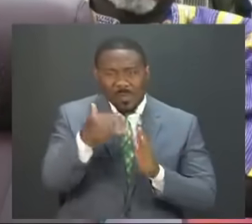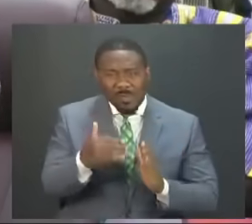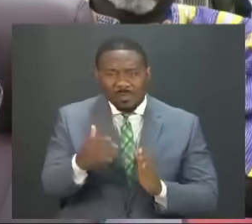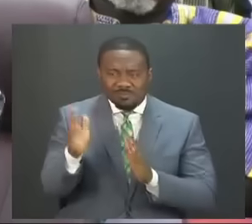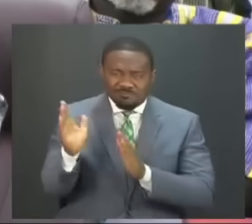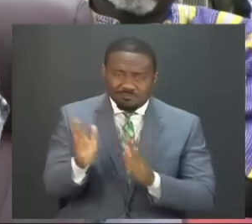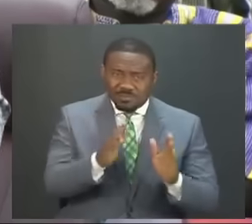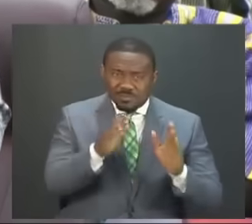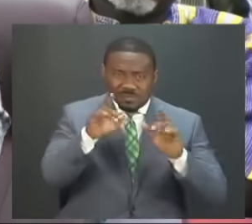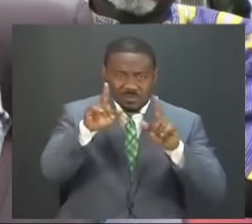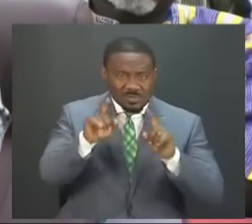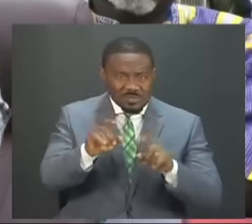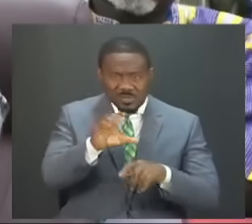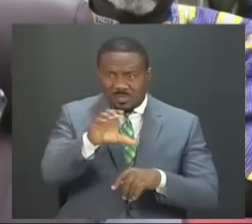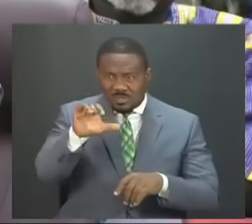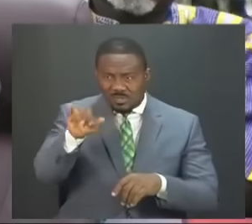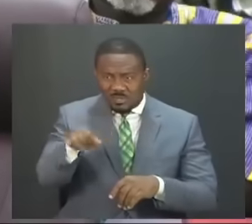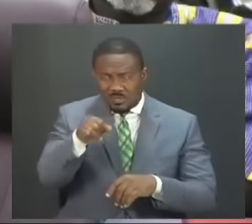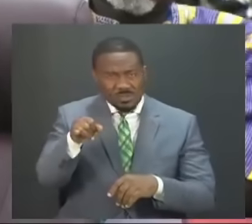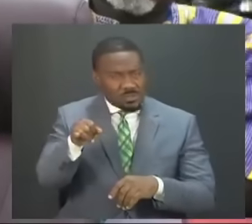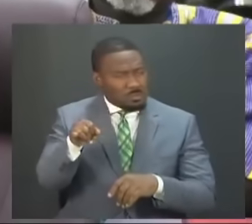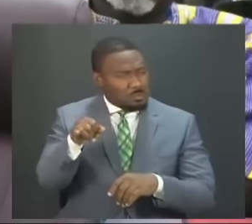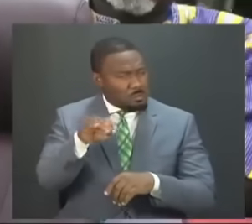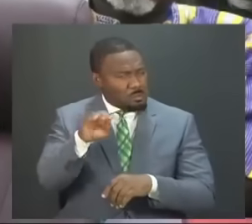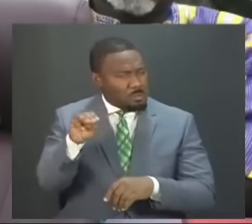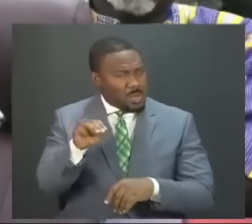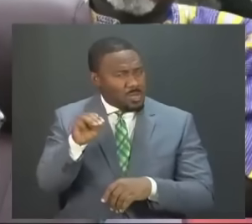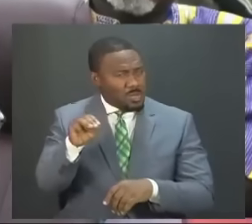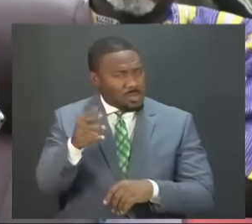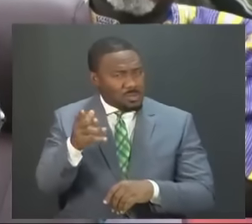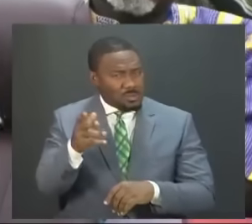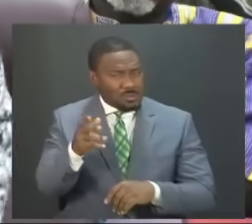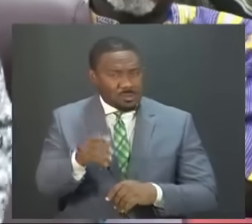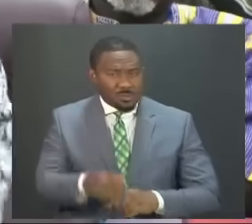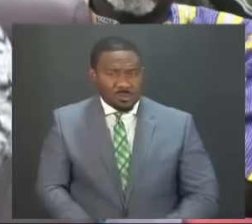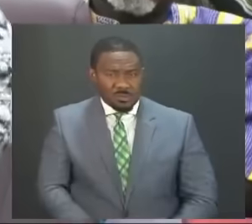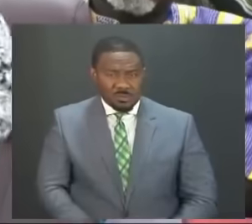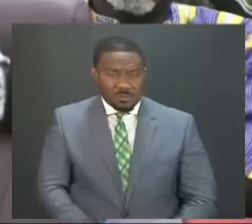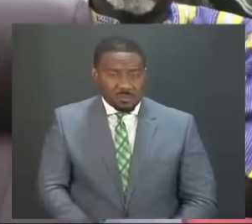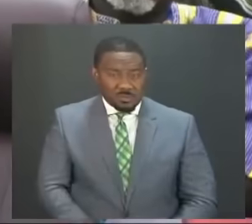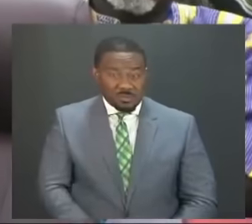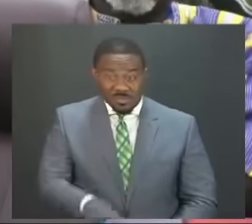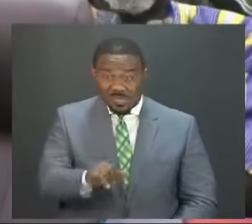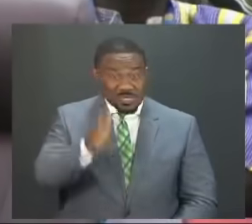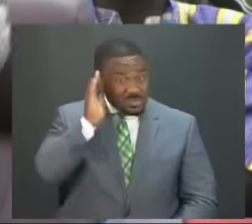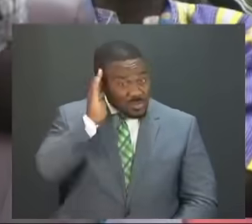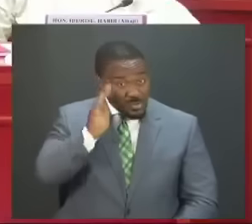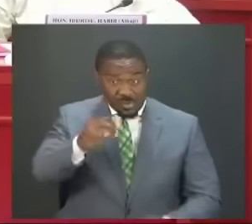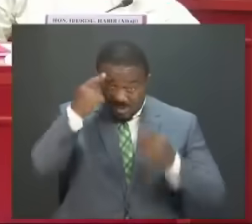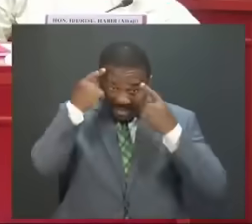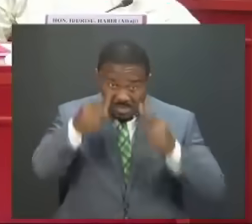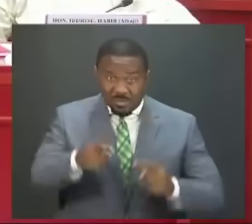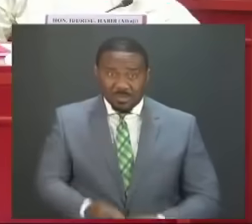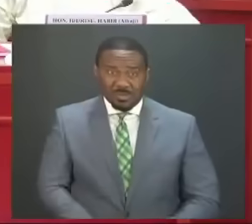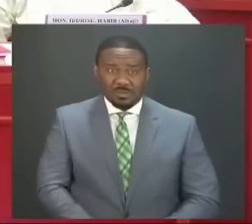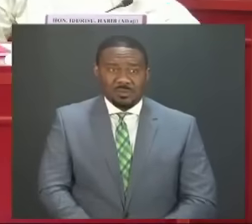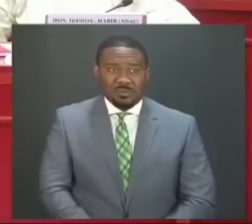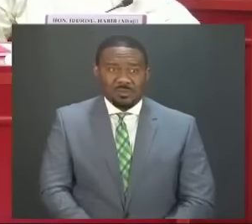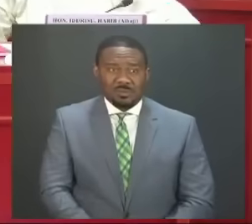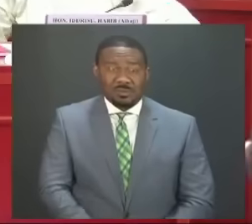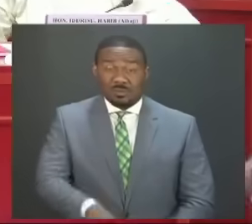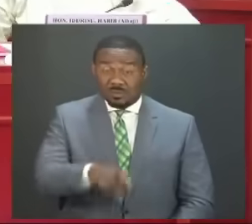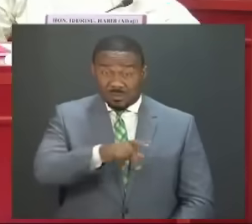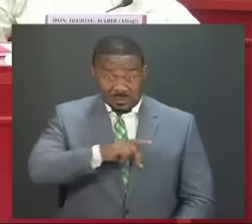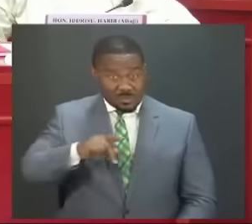of the CJ on Monday, because that one, it will happen. This house